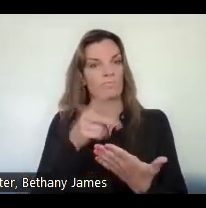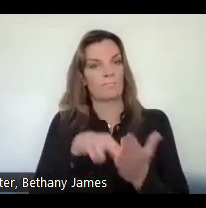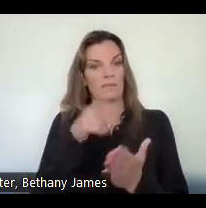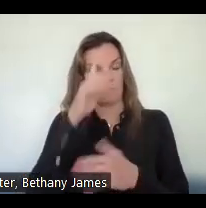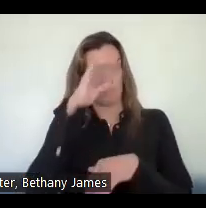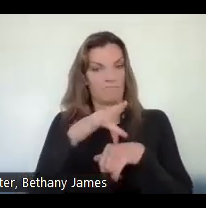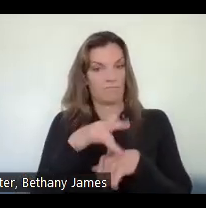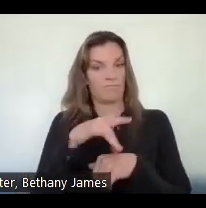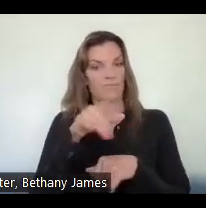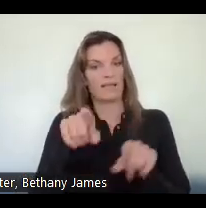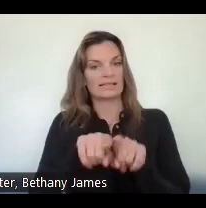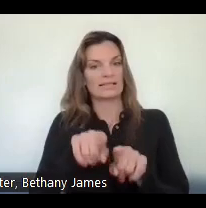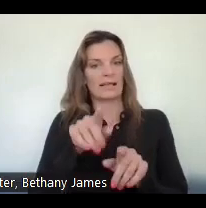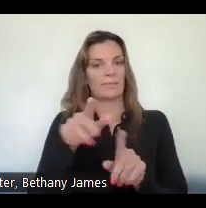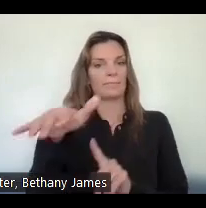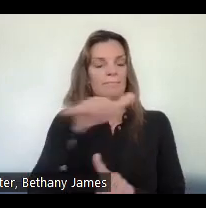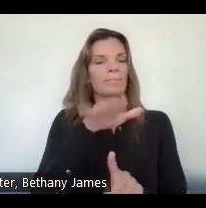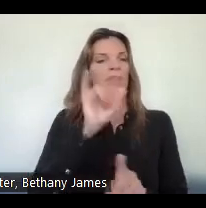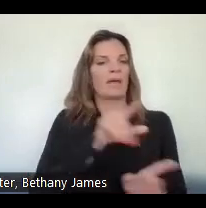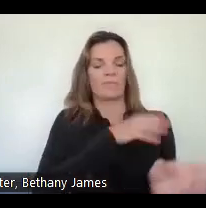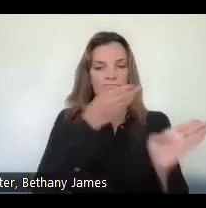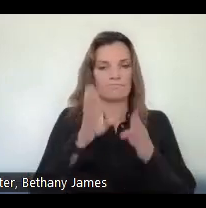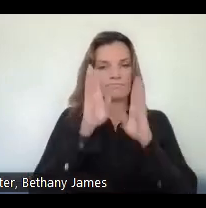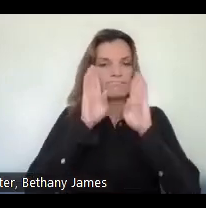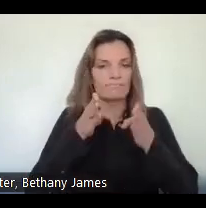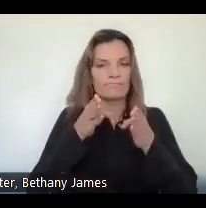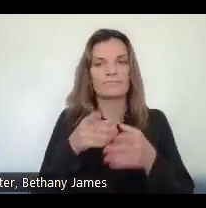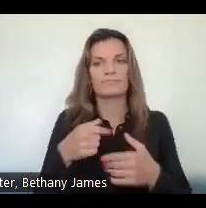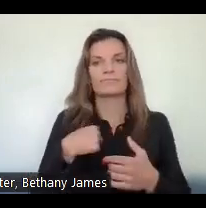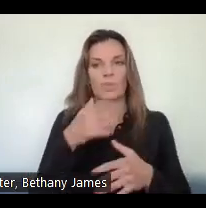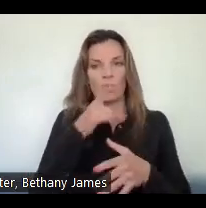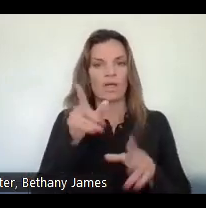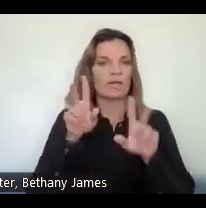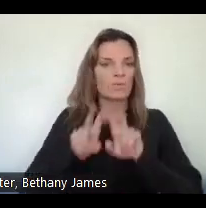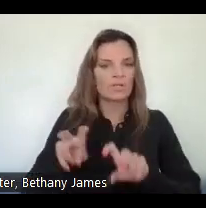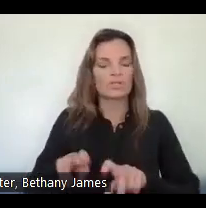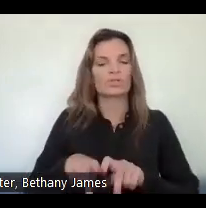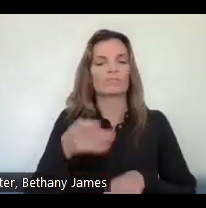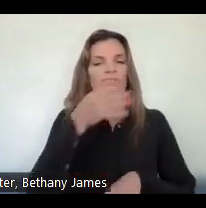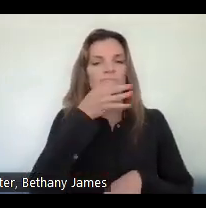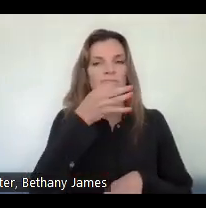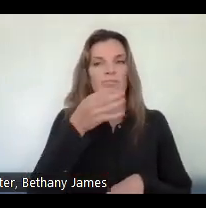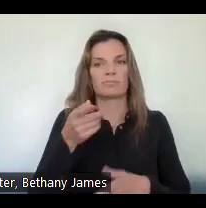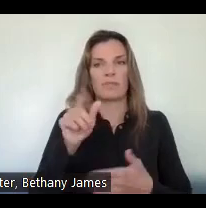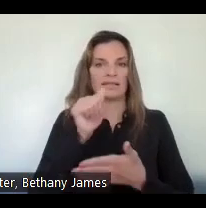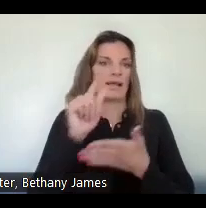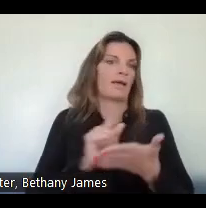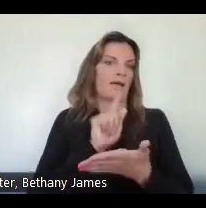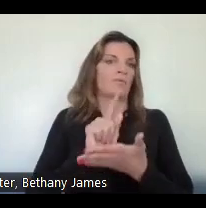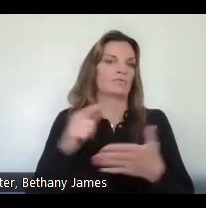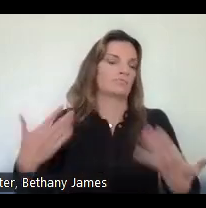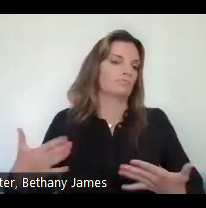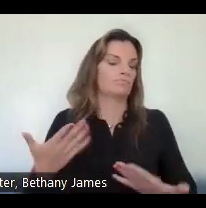could be very into a specific topic and then say, I'm going to go research this, for 10 hours, which could be a really large